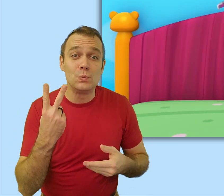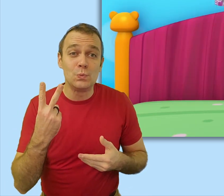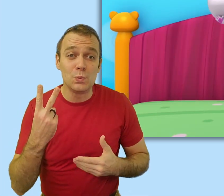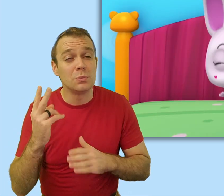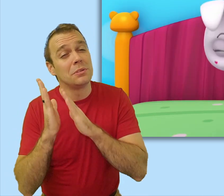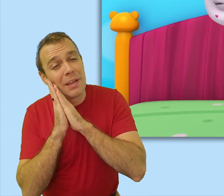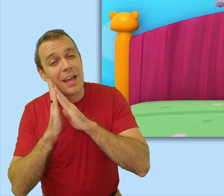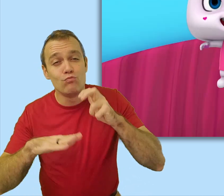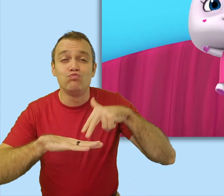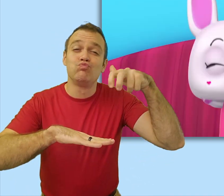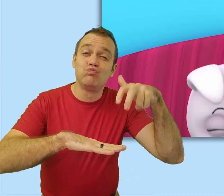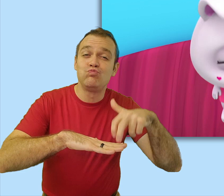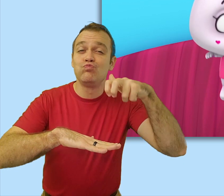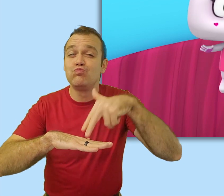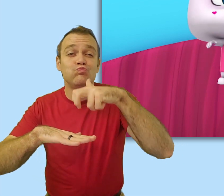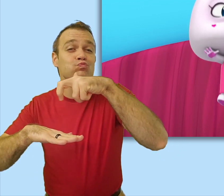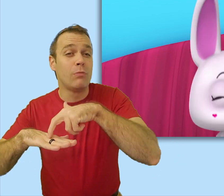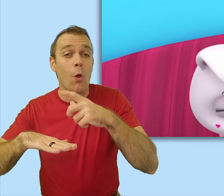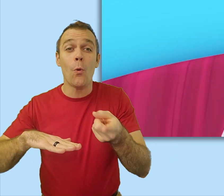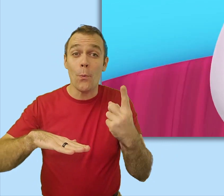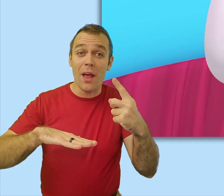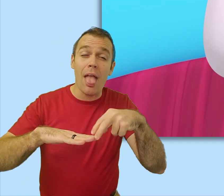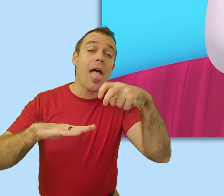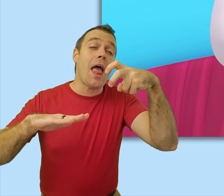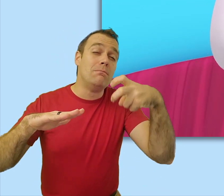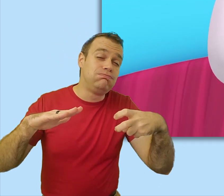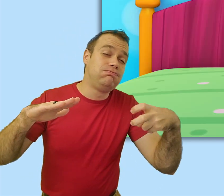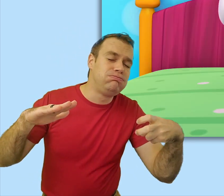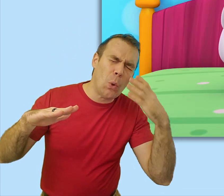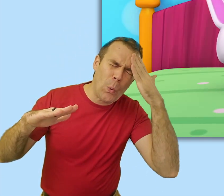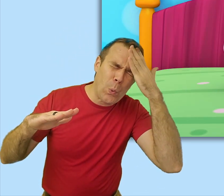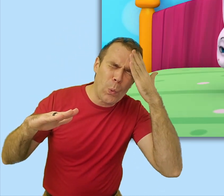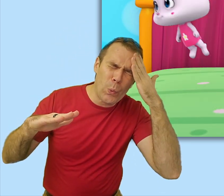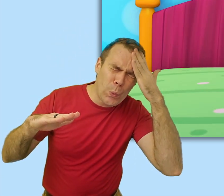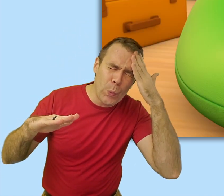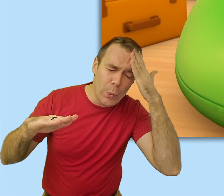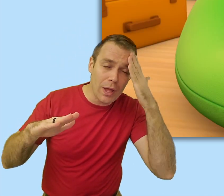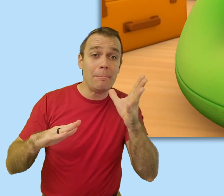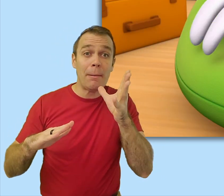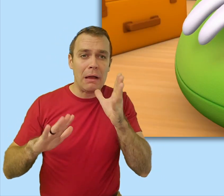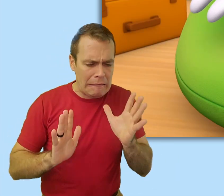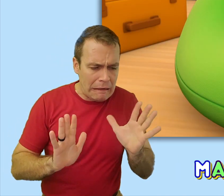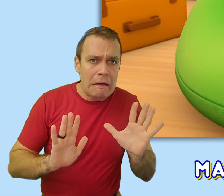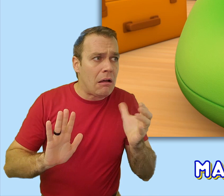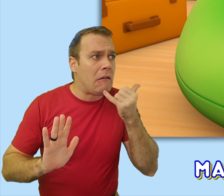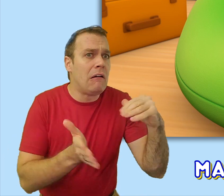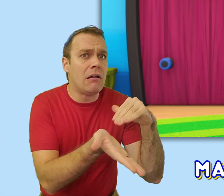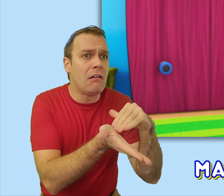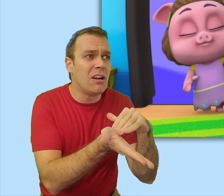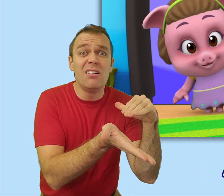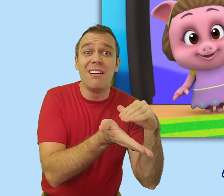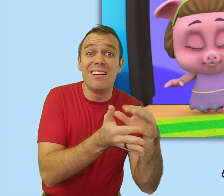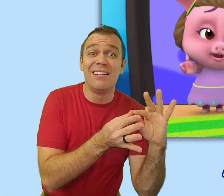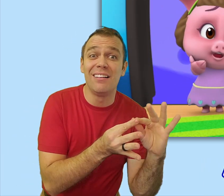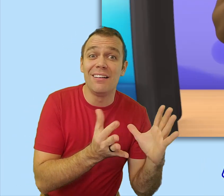Two little babies jumping on the bed. One fell off and bumped her head. Mama called